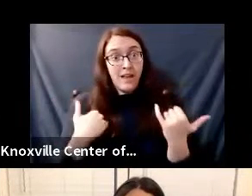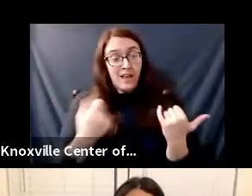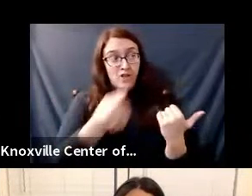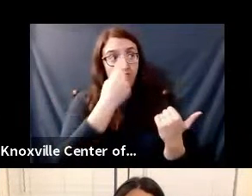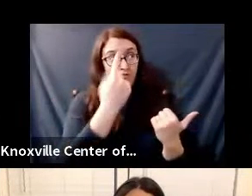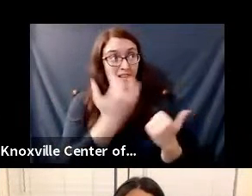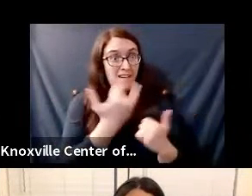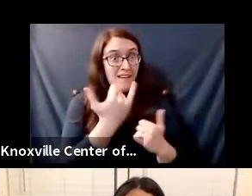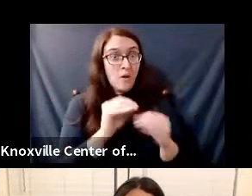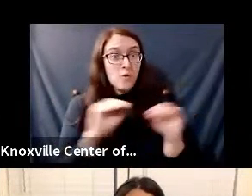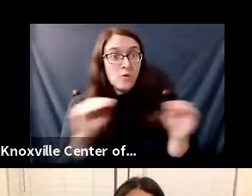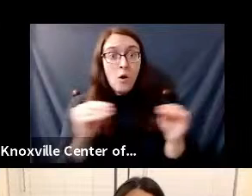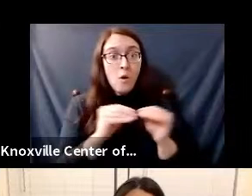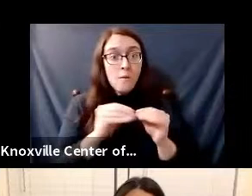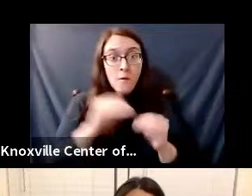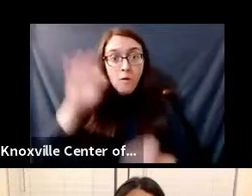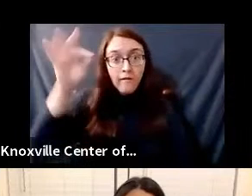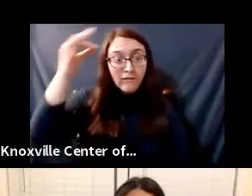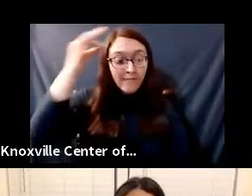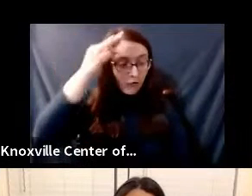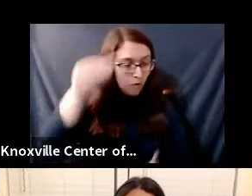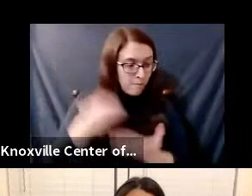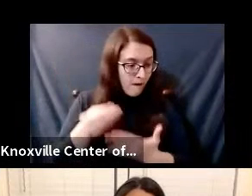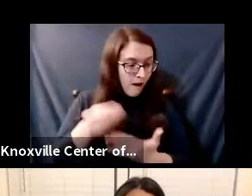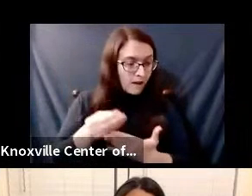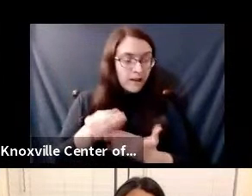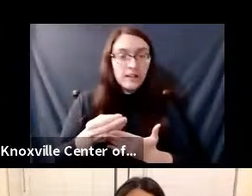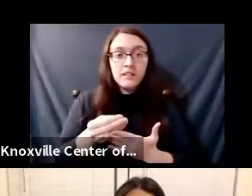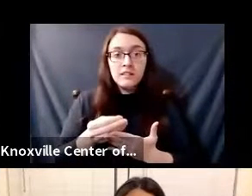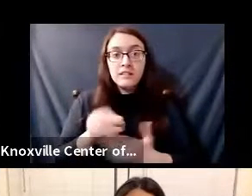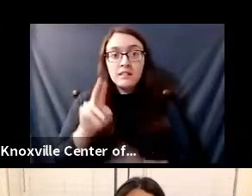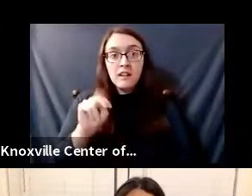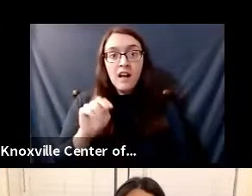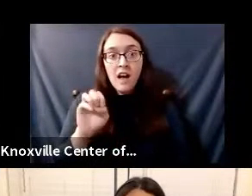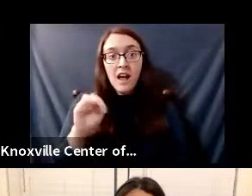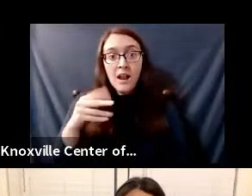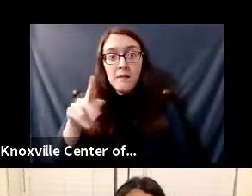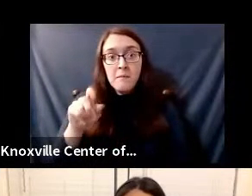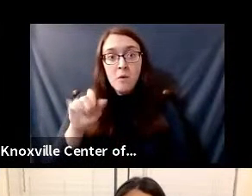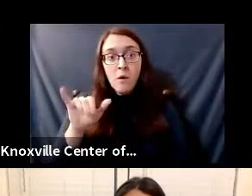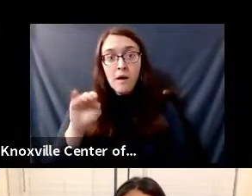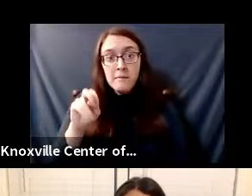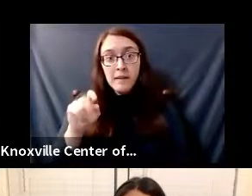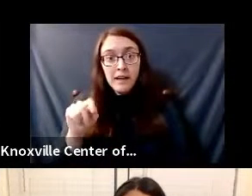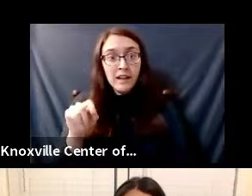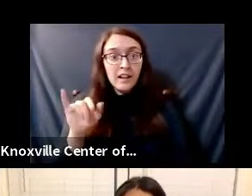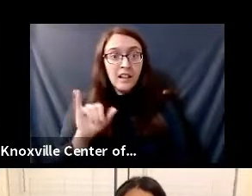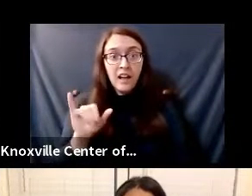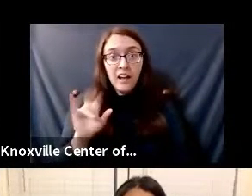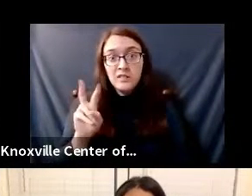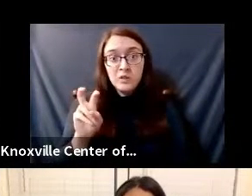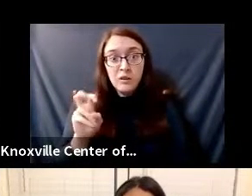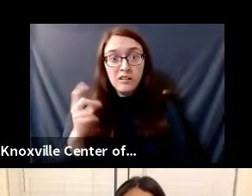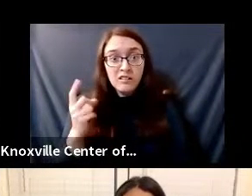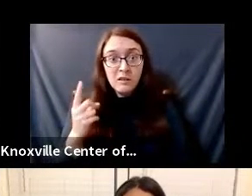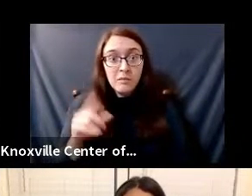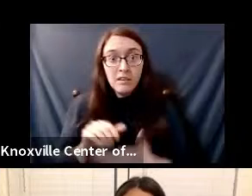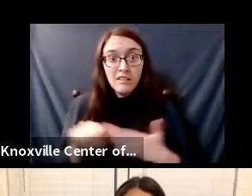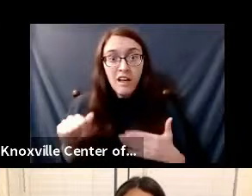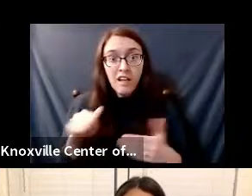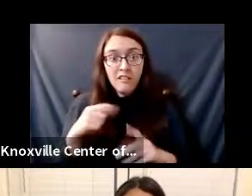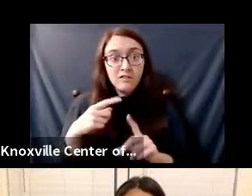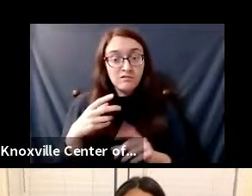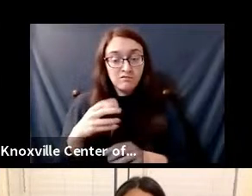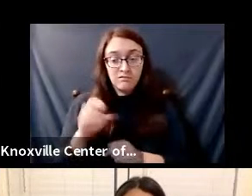for sure. Unemployment would be merely the $200 some that an employee would get every month if they were laid